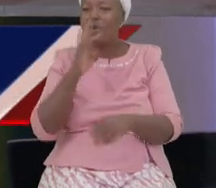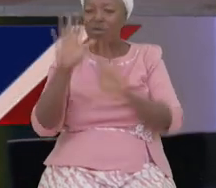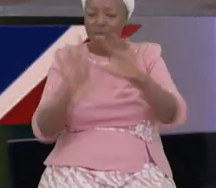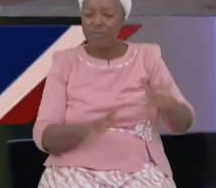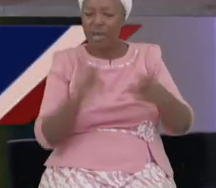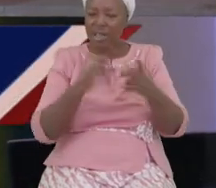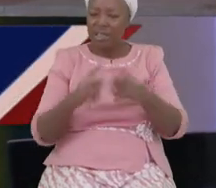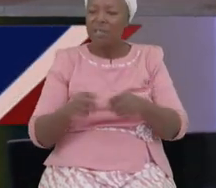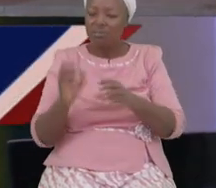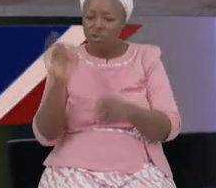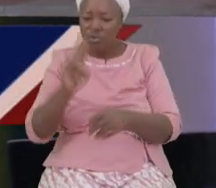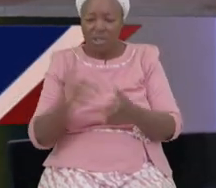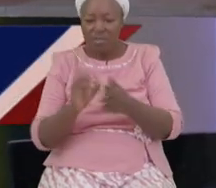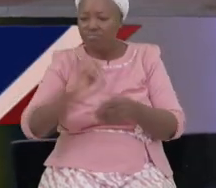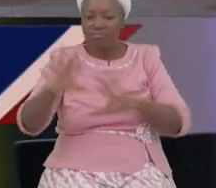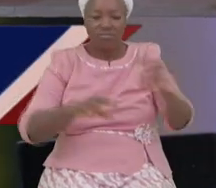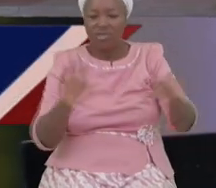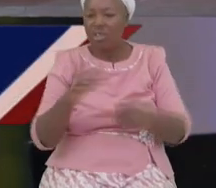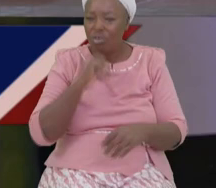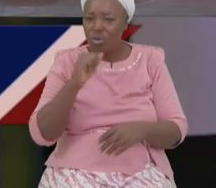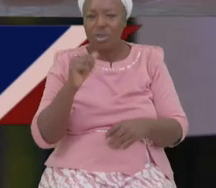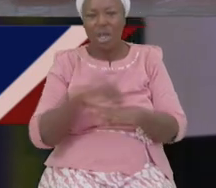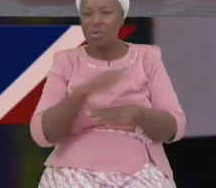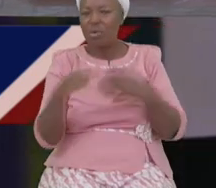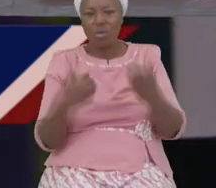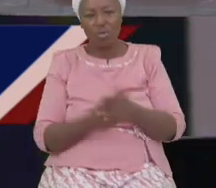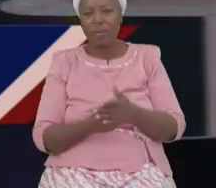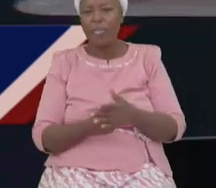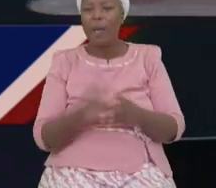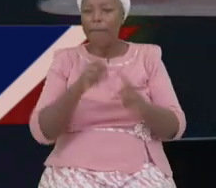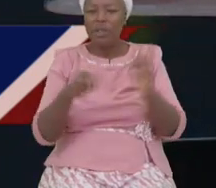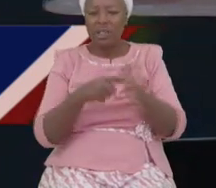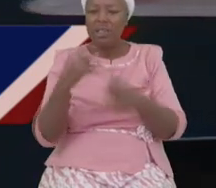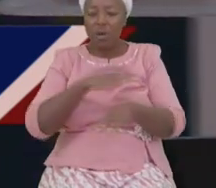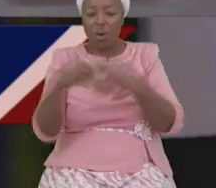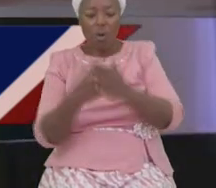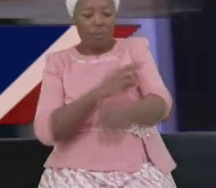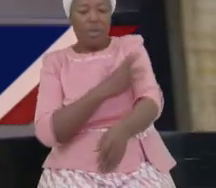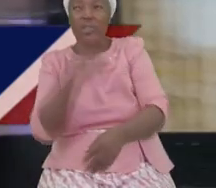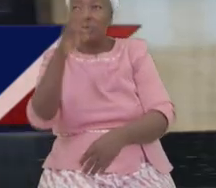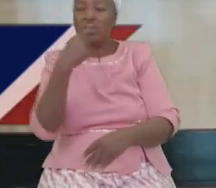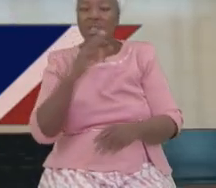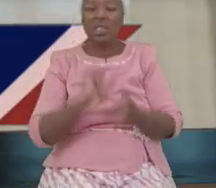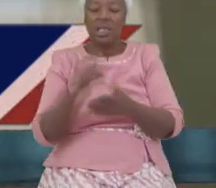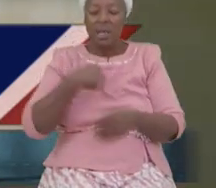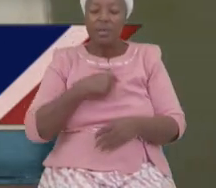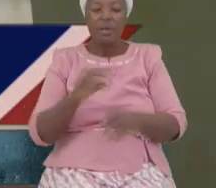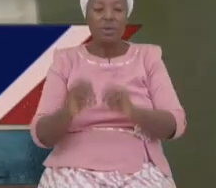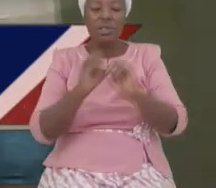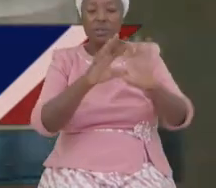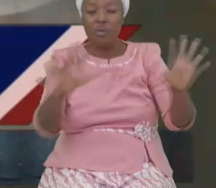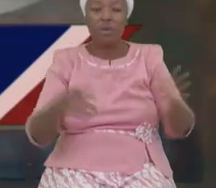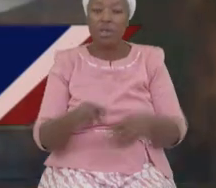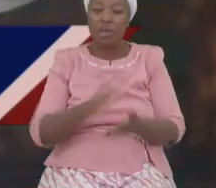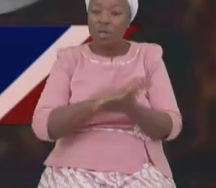sprinkle it. Not at all. This is the Almighty God saying, then will I sprinkle clean water upon you, and ye shall